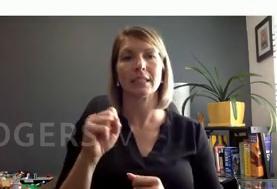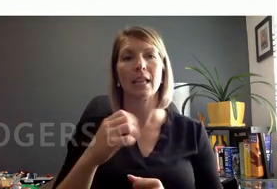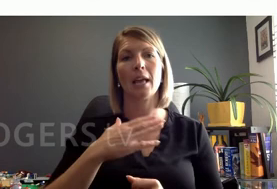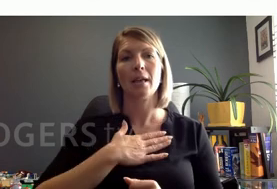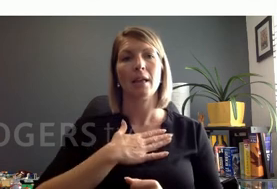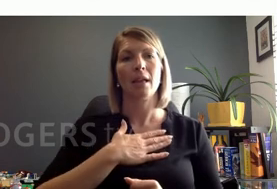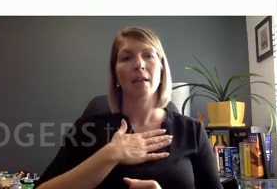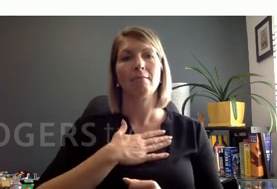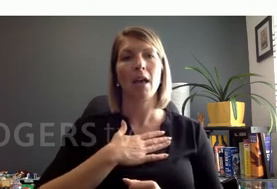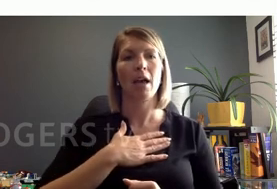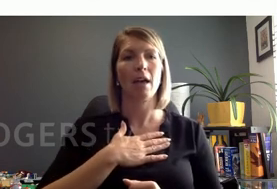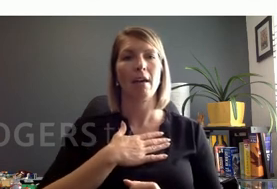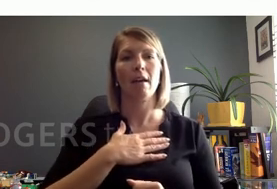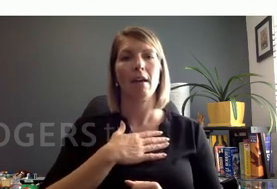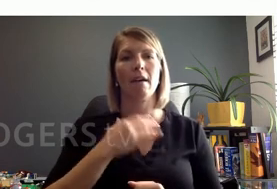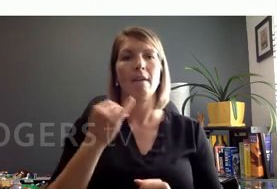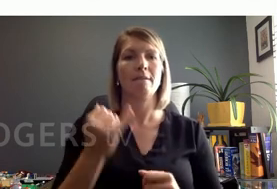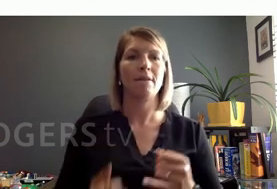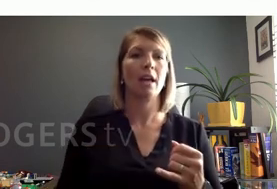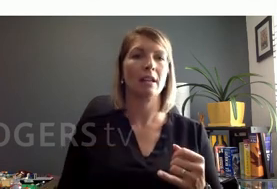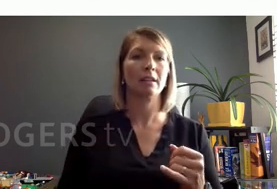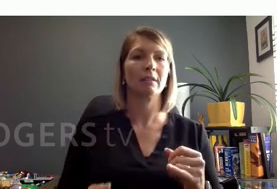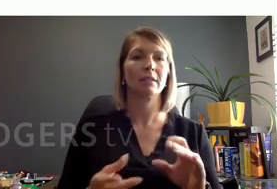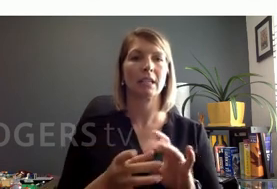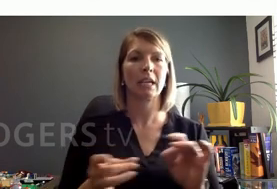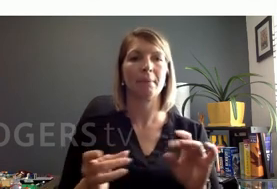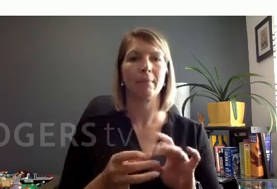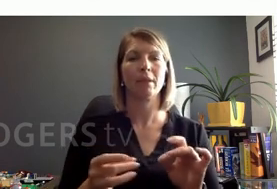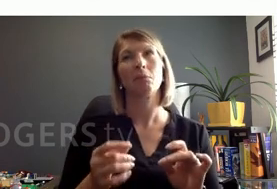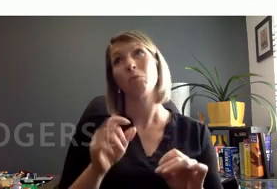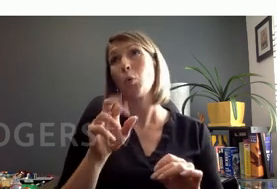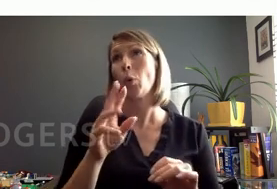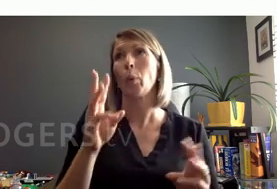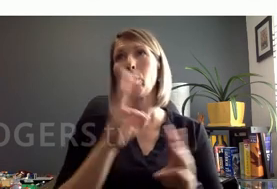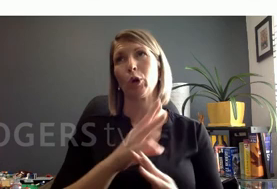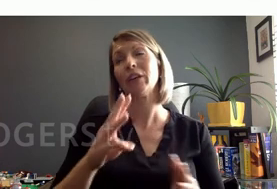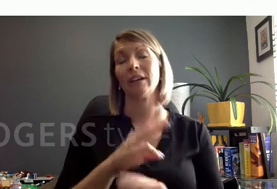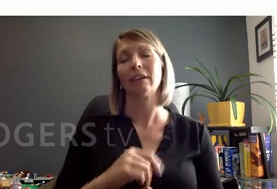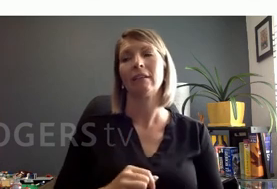story, I guess, a final anecdote. So I had someone come to me